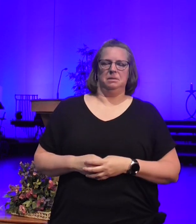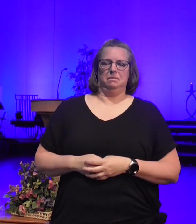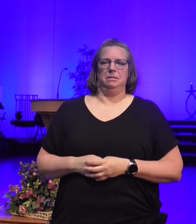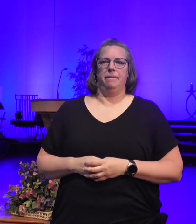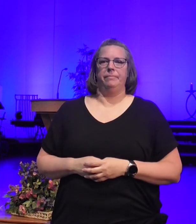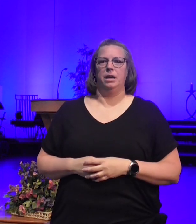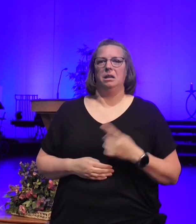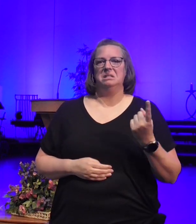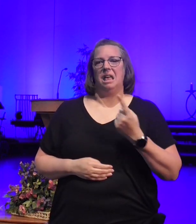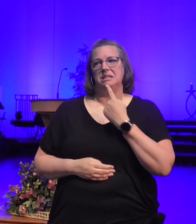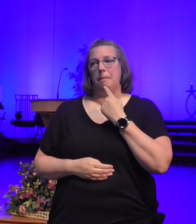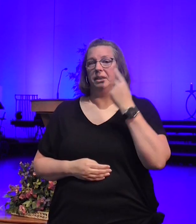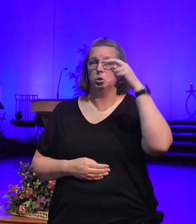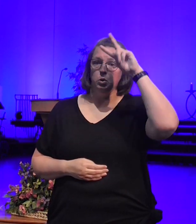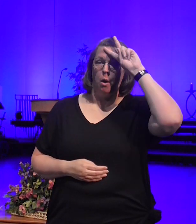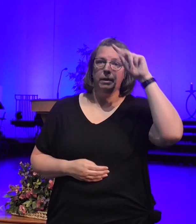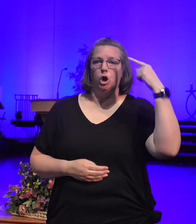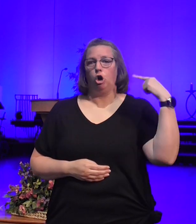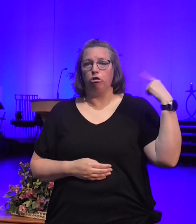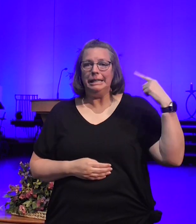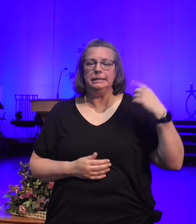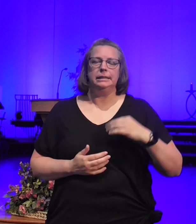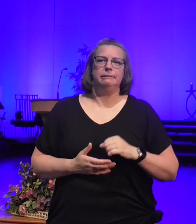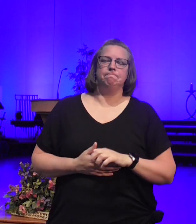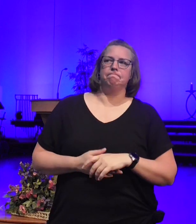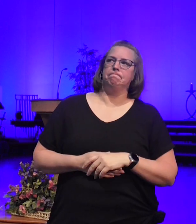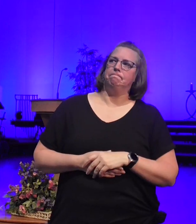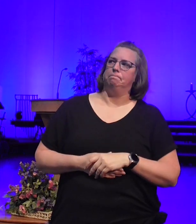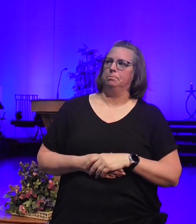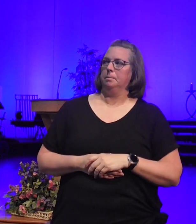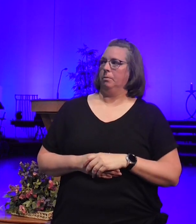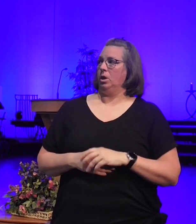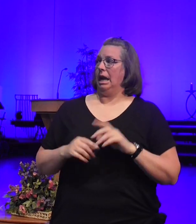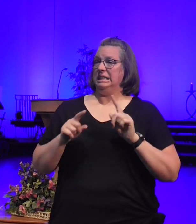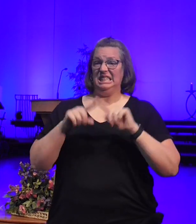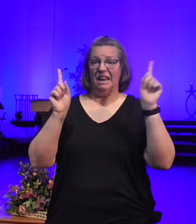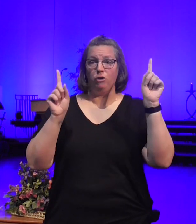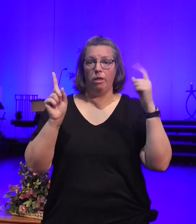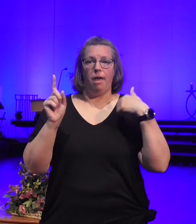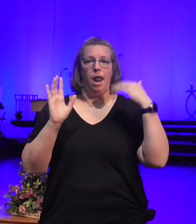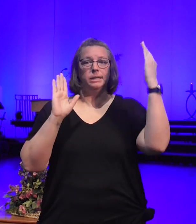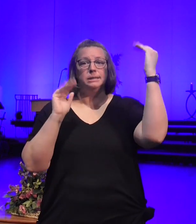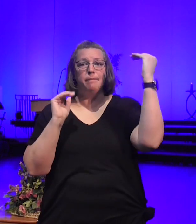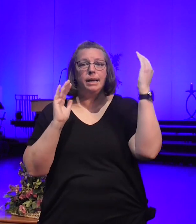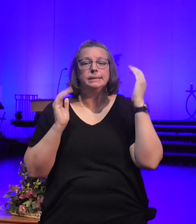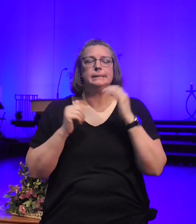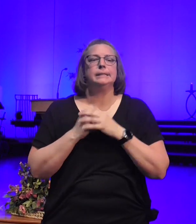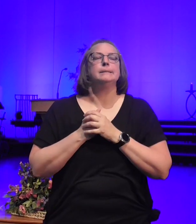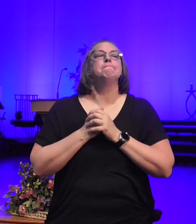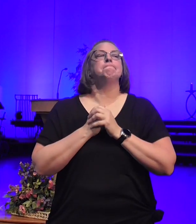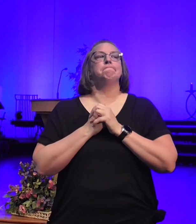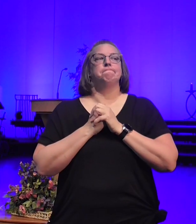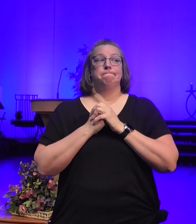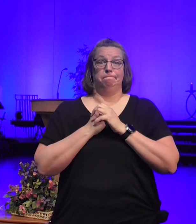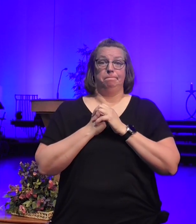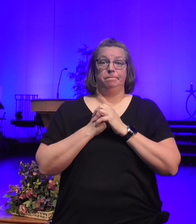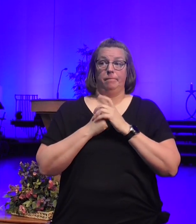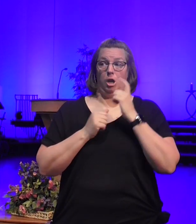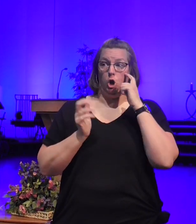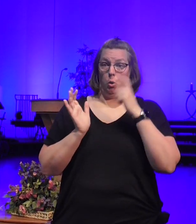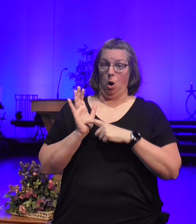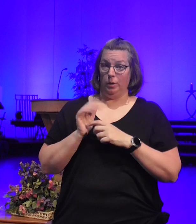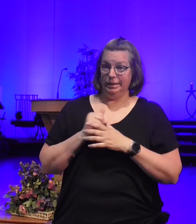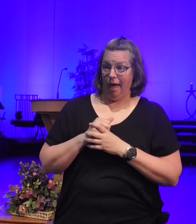something kind of stupid or crazy or is different than you expected them to be. I